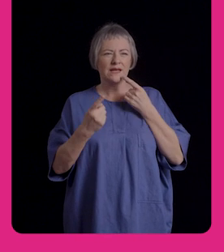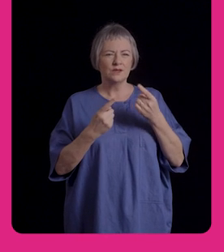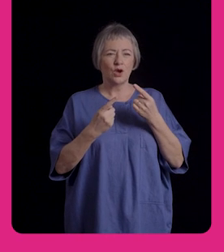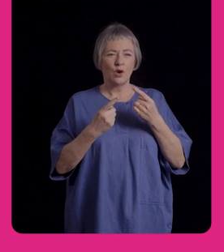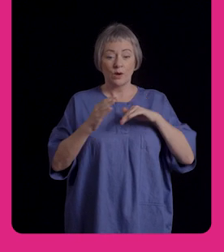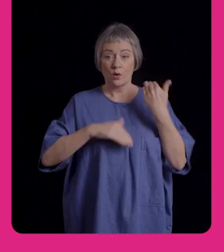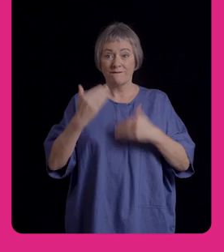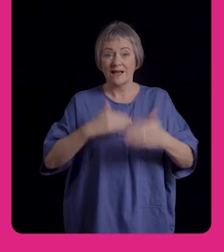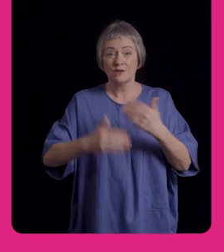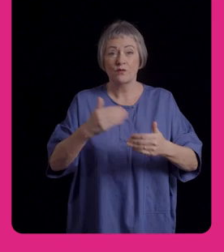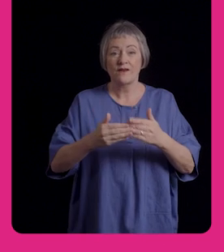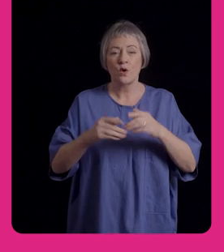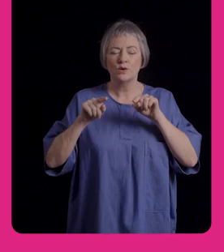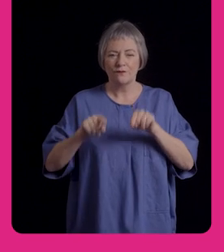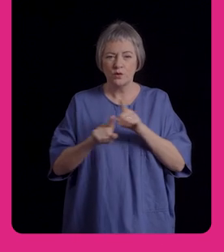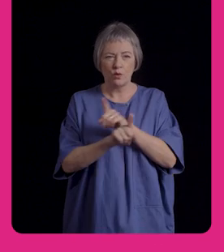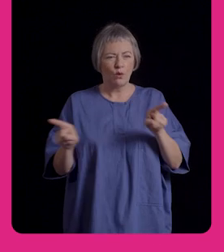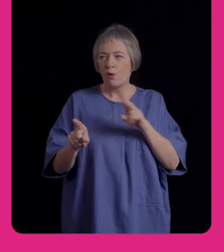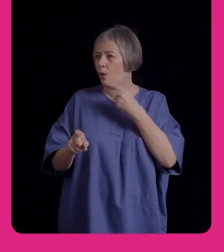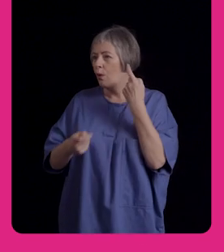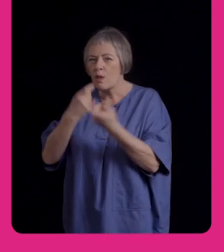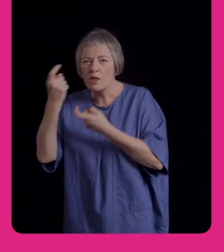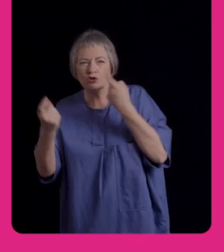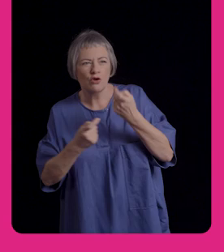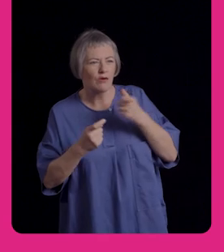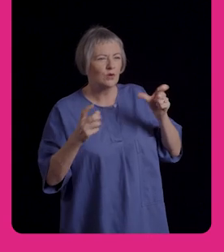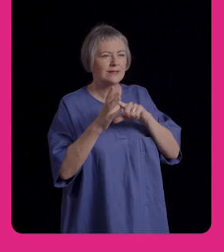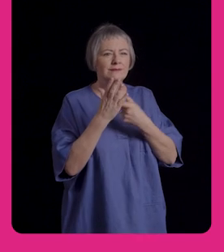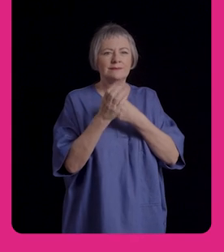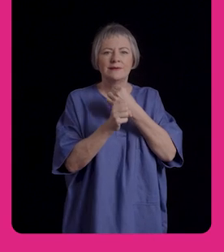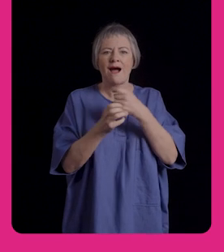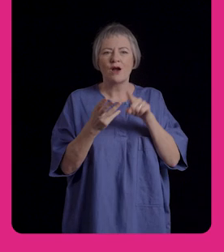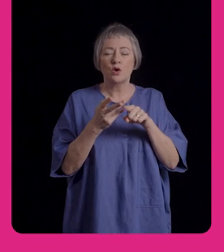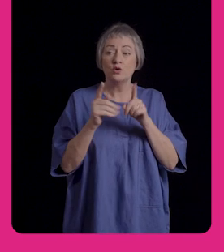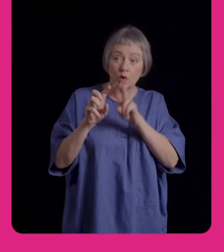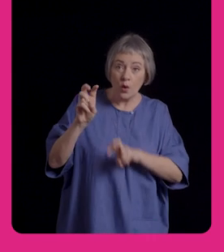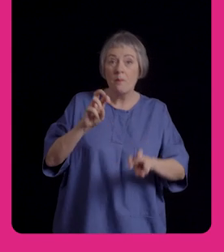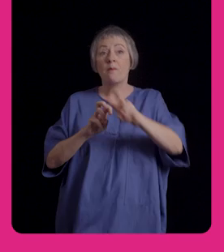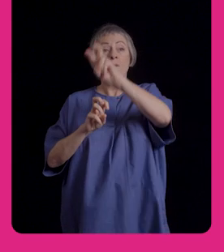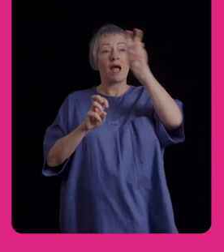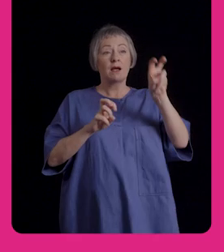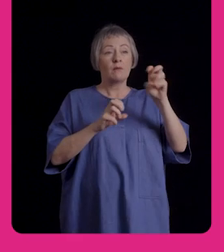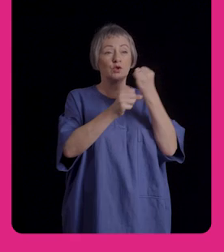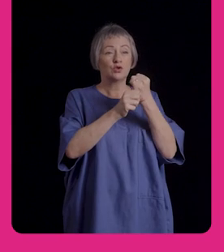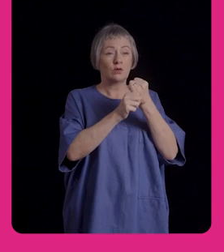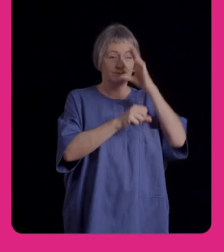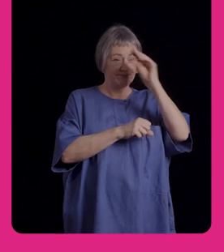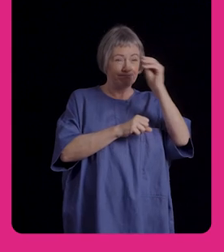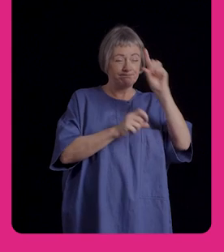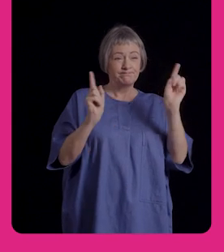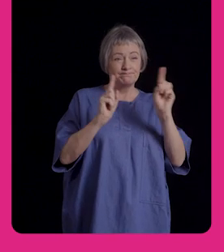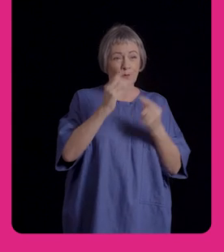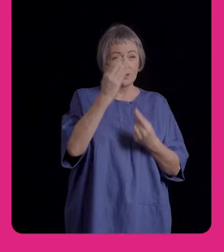like fast forward if we want of you guys like looking around in the cargo hold. I think you can definitely go back up to George and like tell him what's going